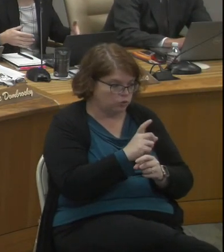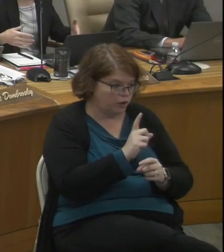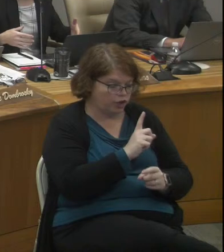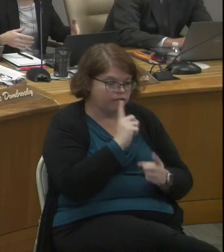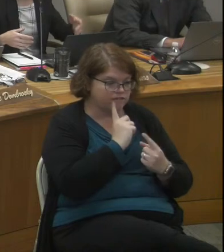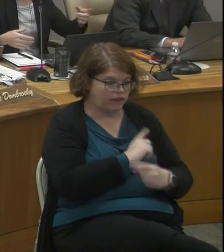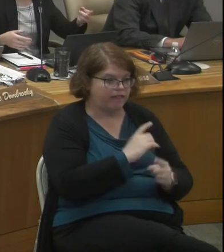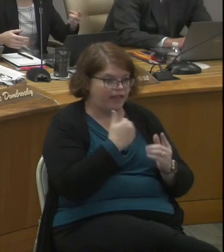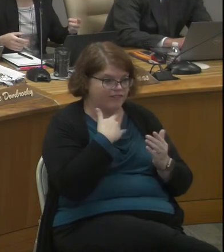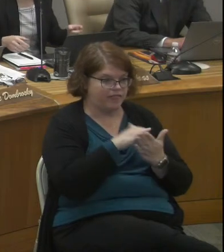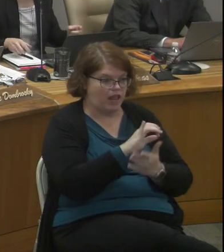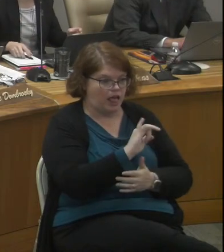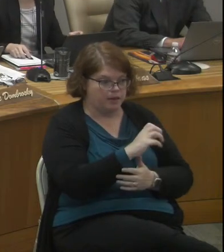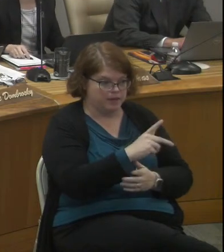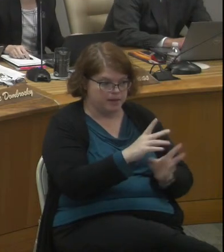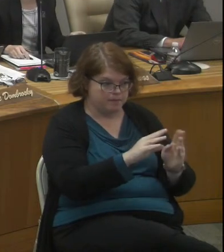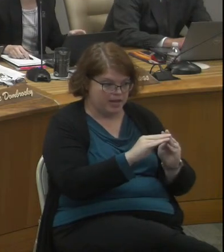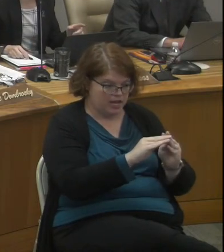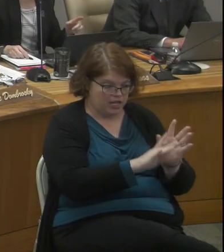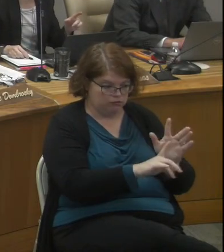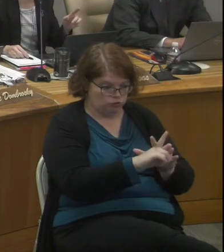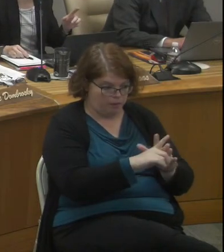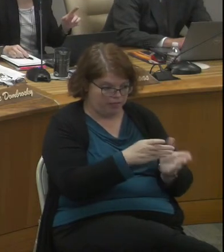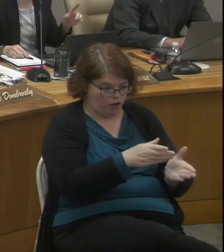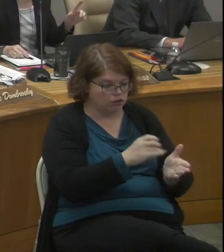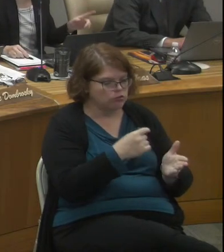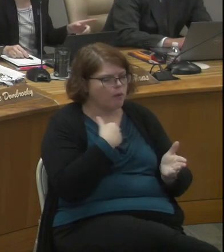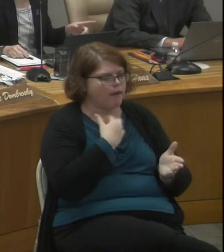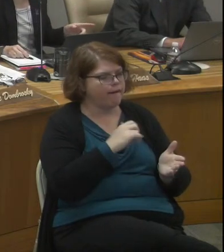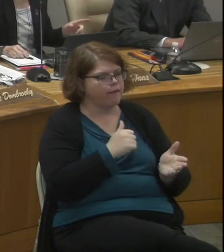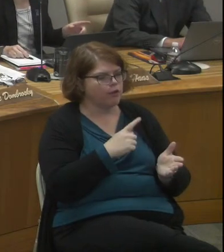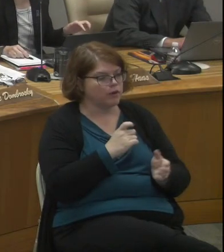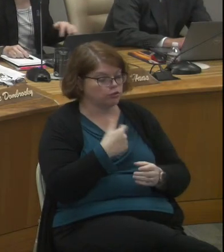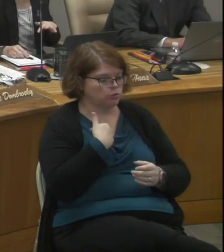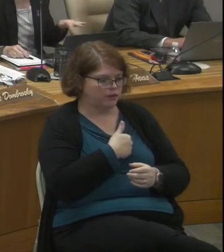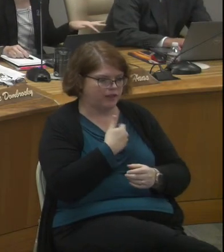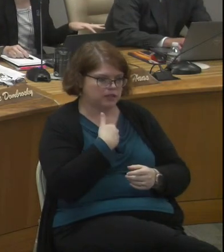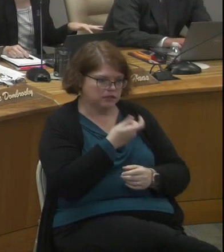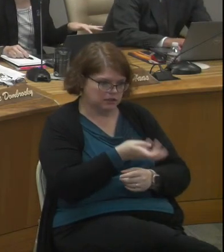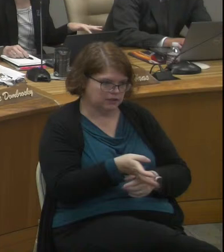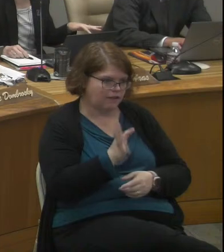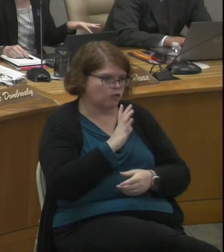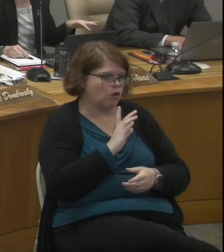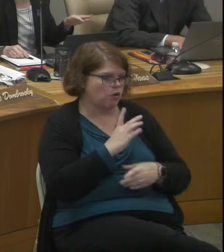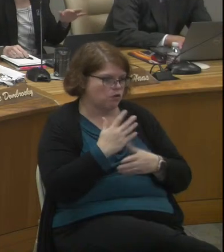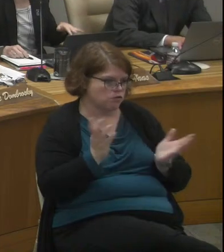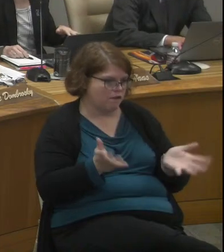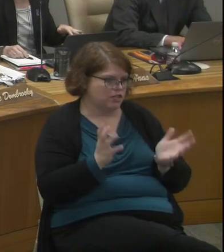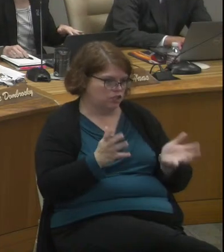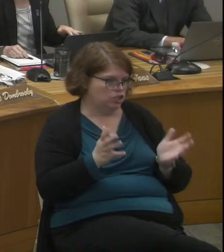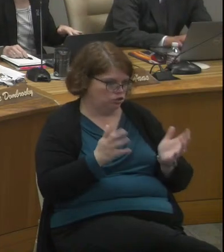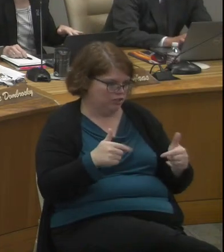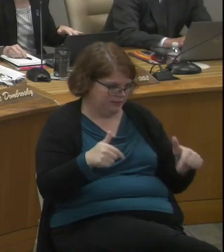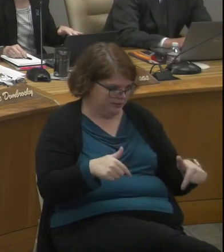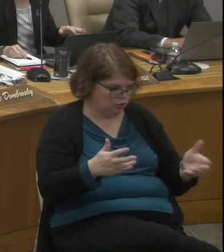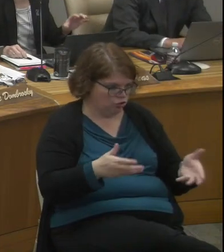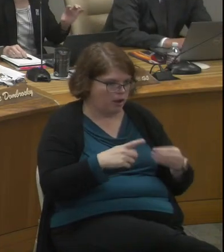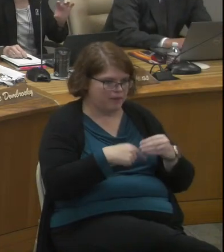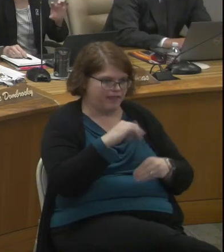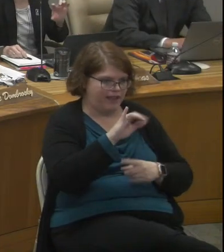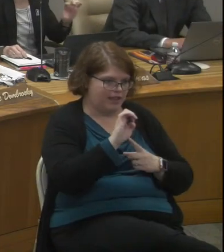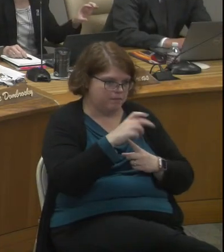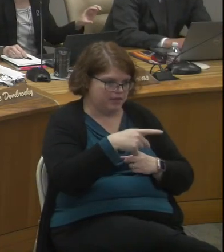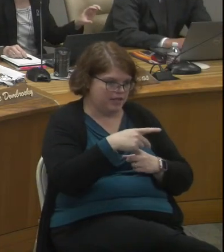meeting um so I'll just follow up with my other question which is we've had multiple conversations at this table about the IEP forum